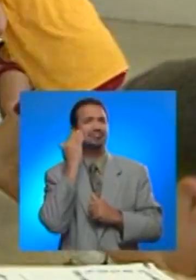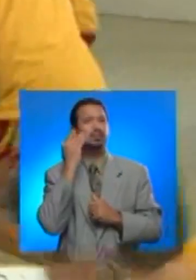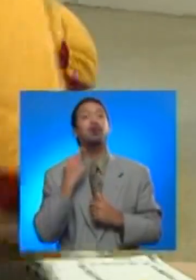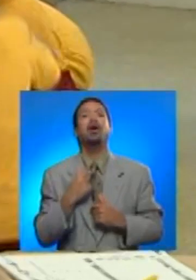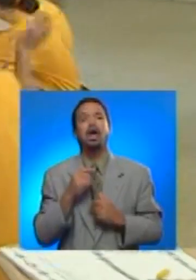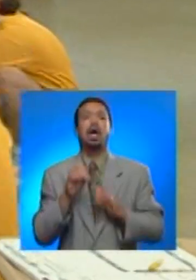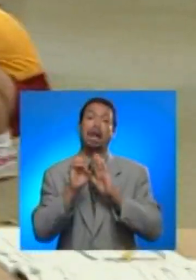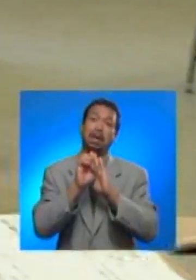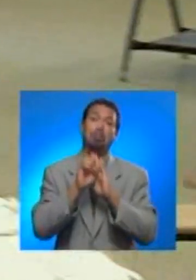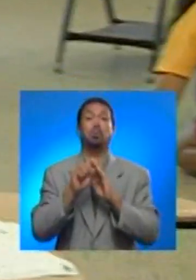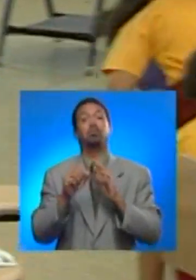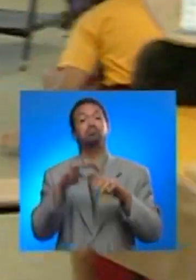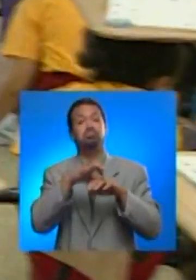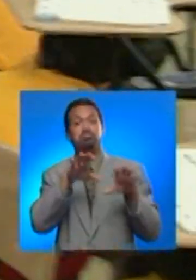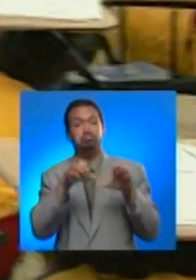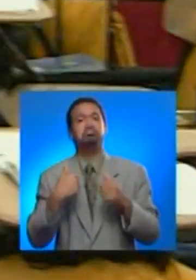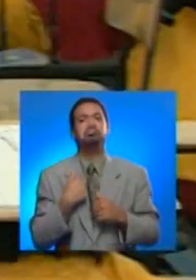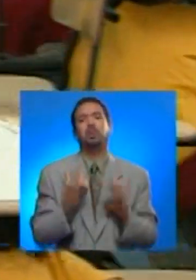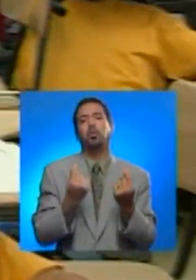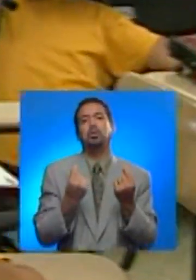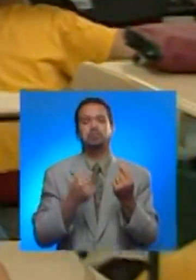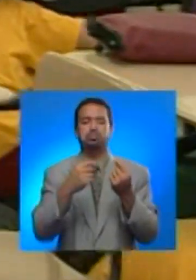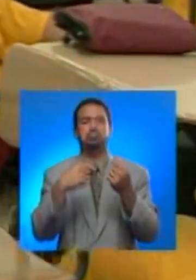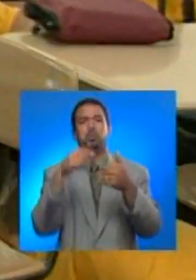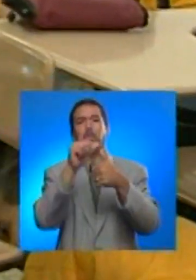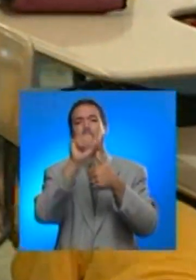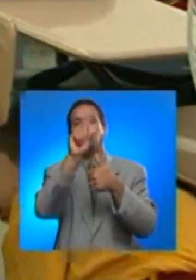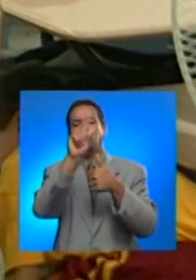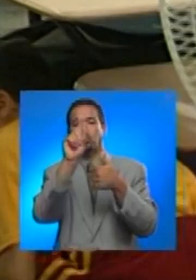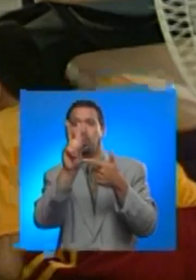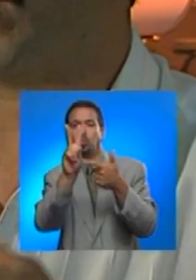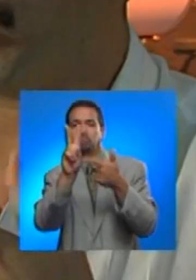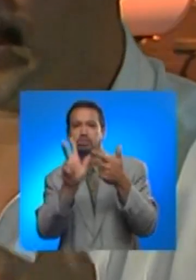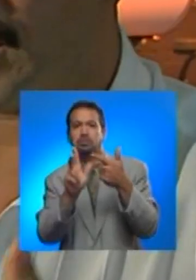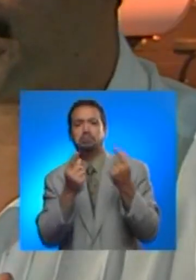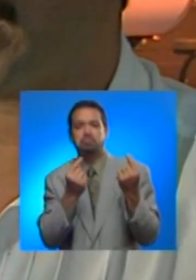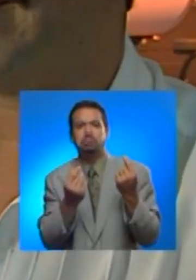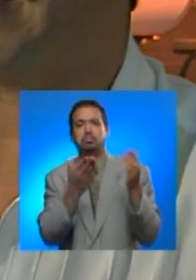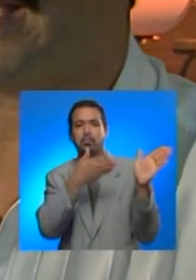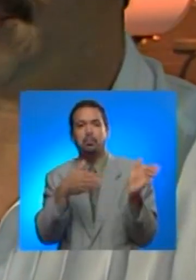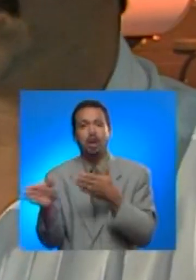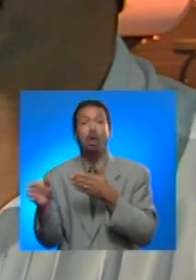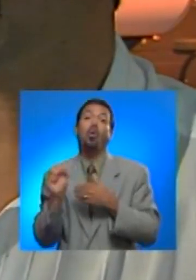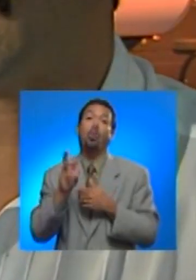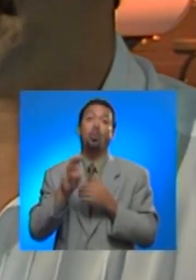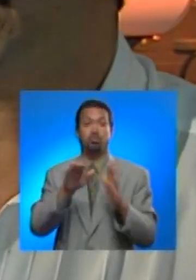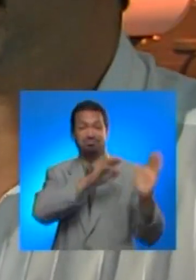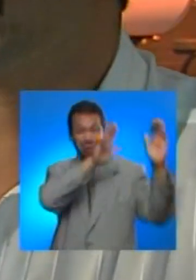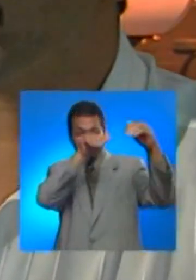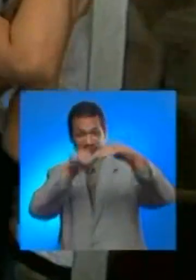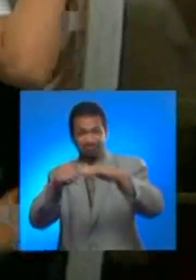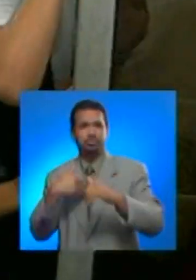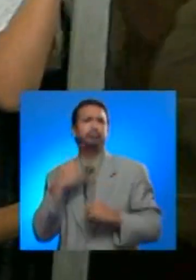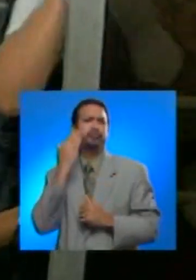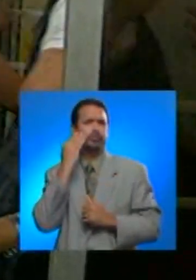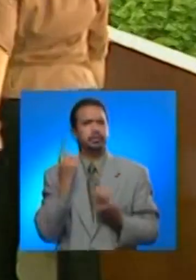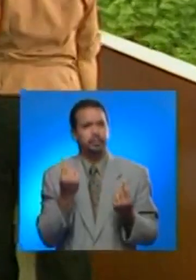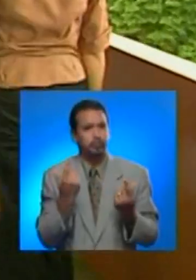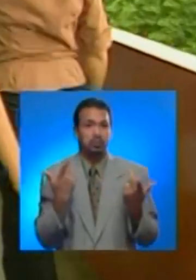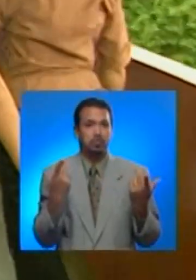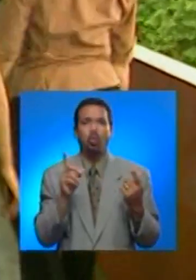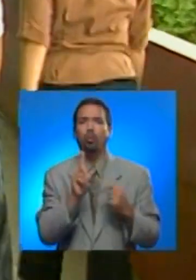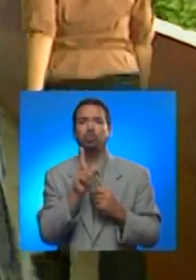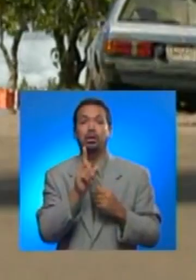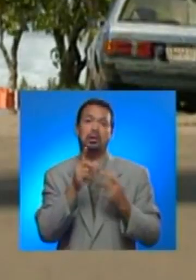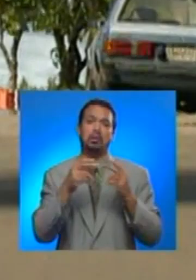people will know what to do in case of an earthquake and the possibility of a tsunami. You will know whether to go